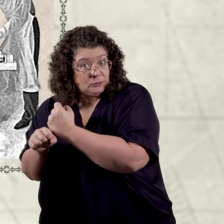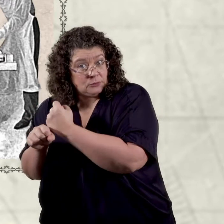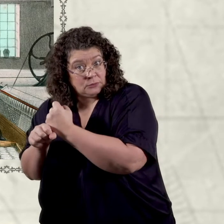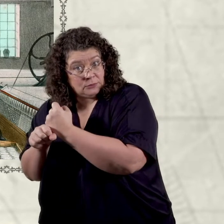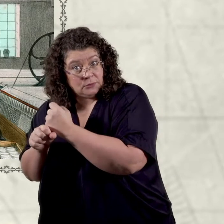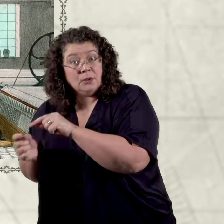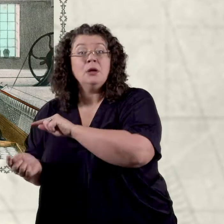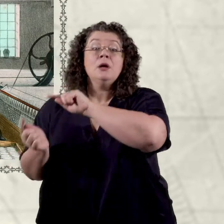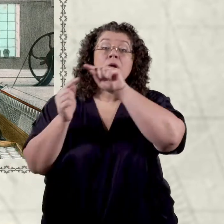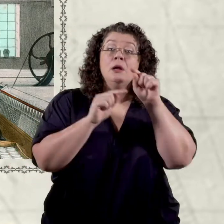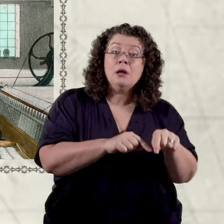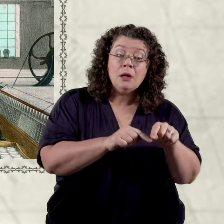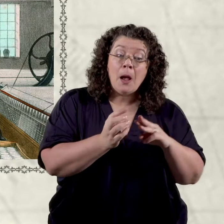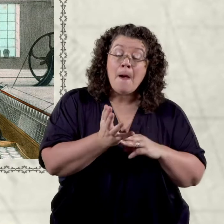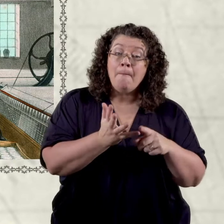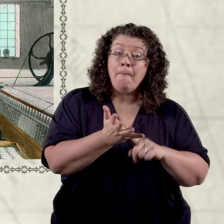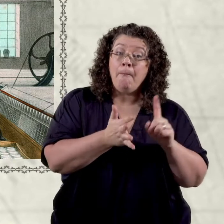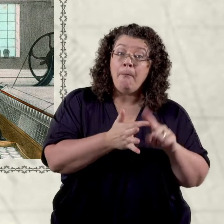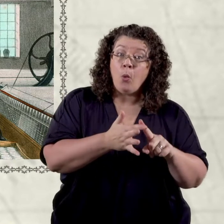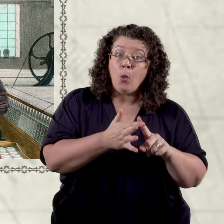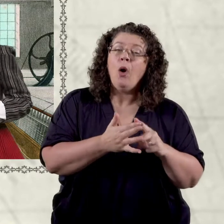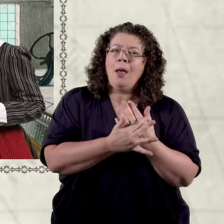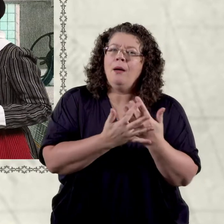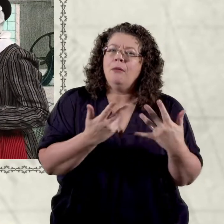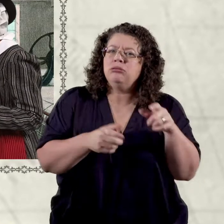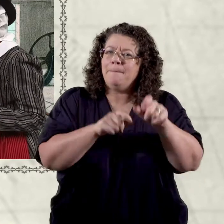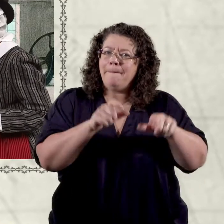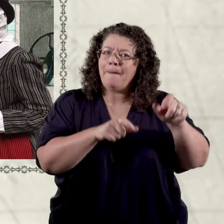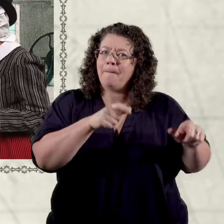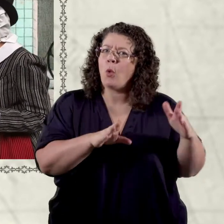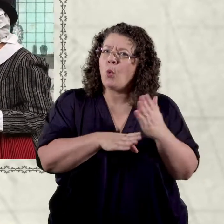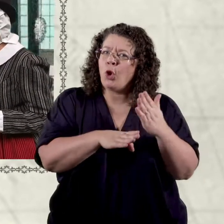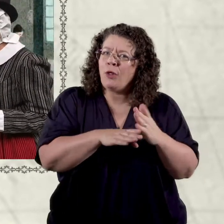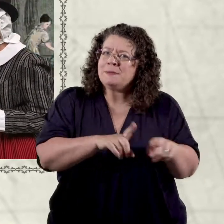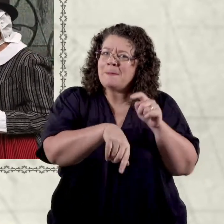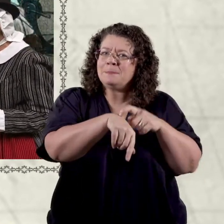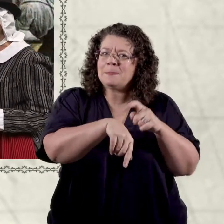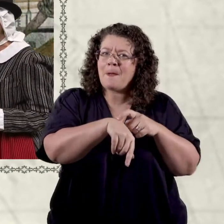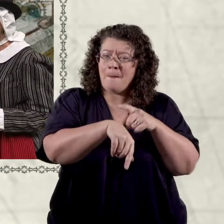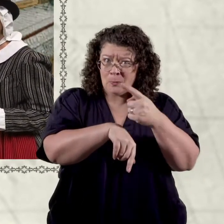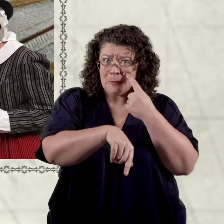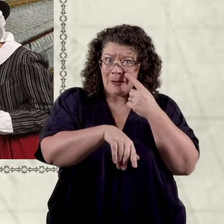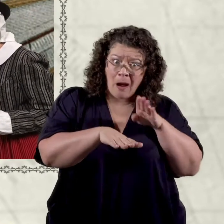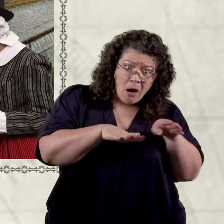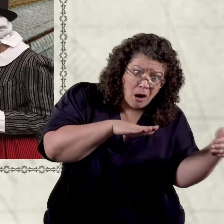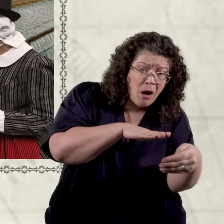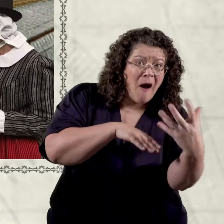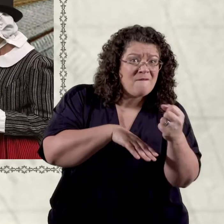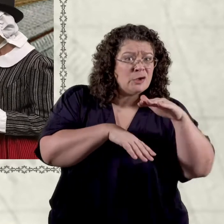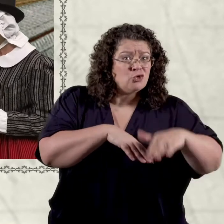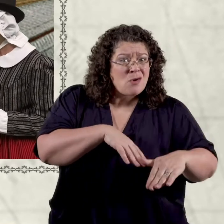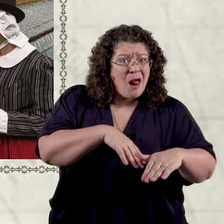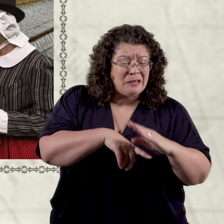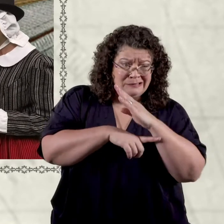on the spinning jenny, and several people here working on the spinning mule. And look,